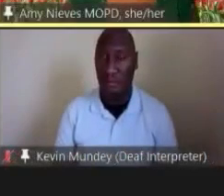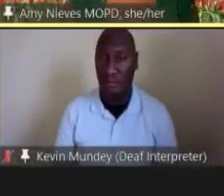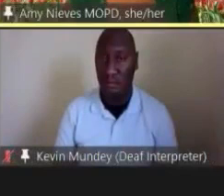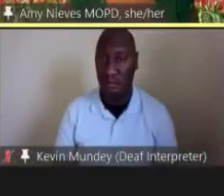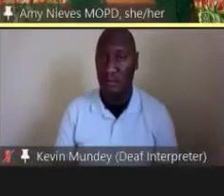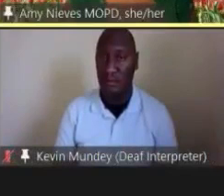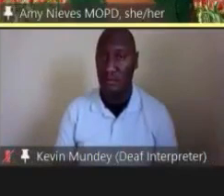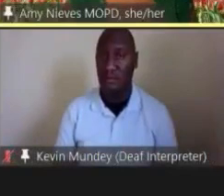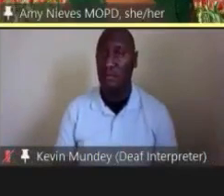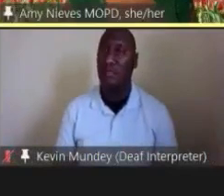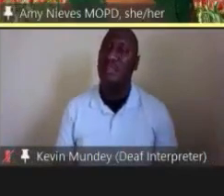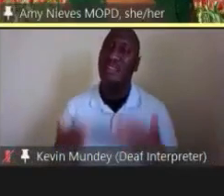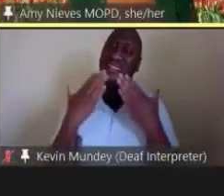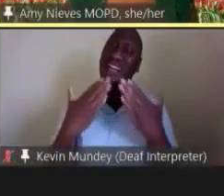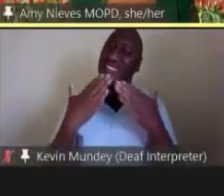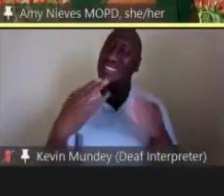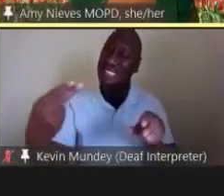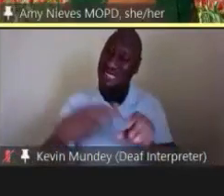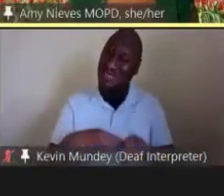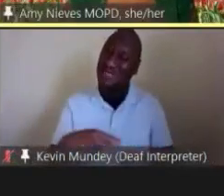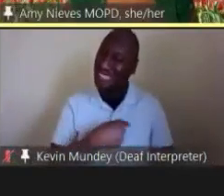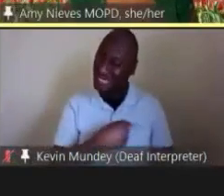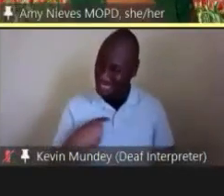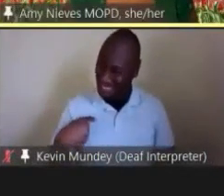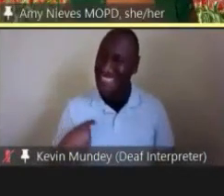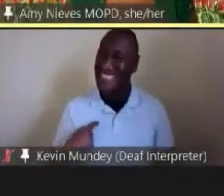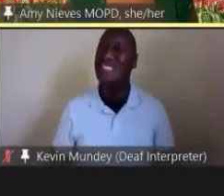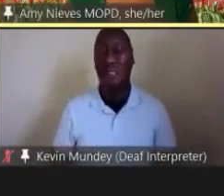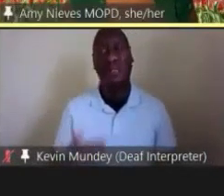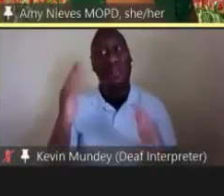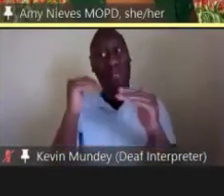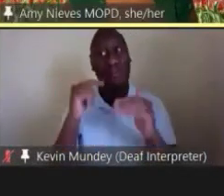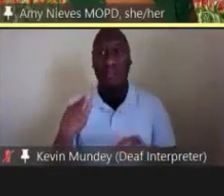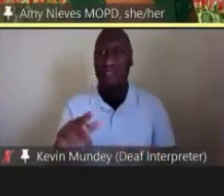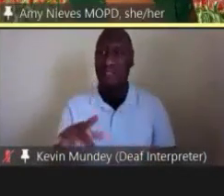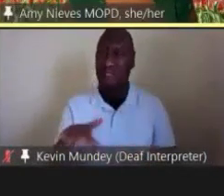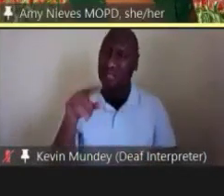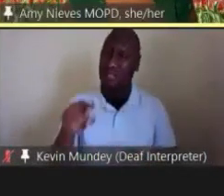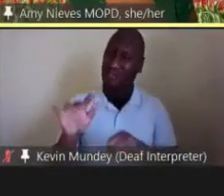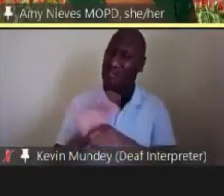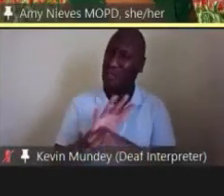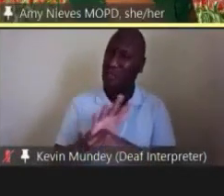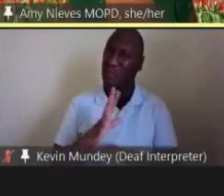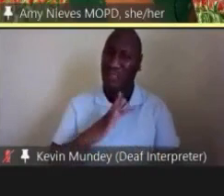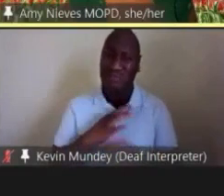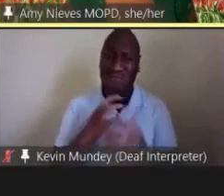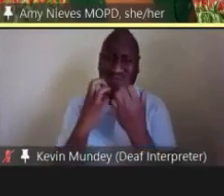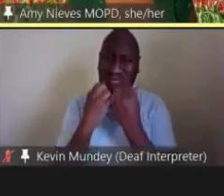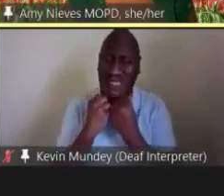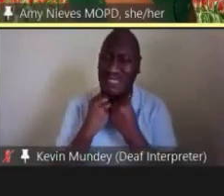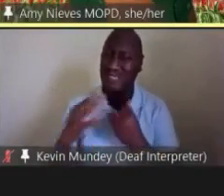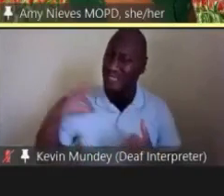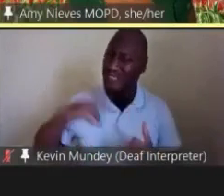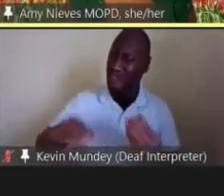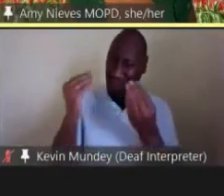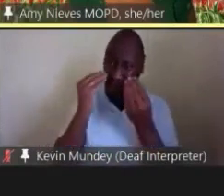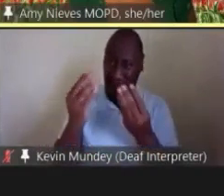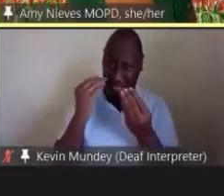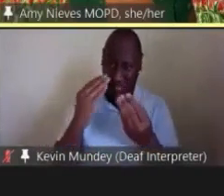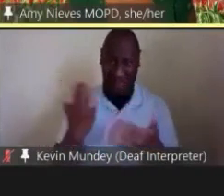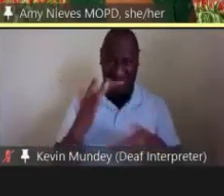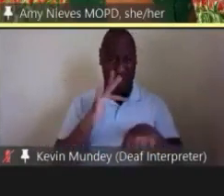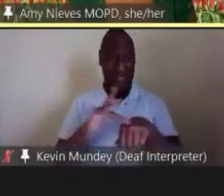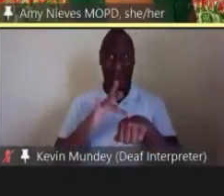Thank you for joining us. We hope you have found this resource valuable in understanding what is available around